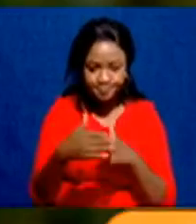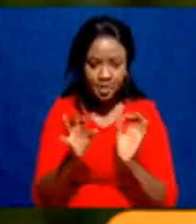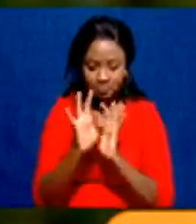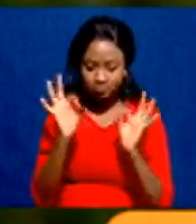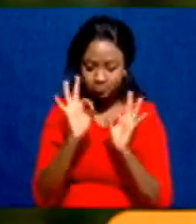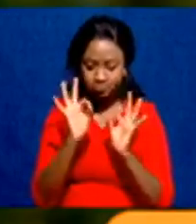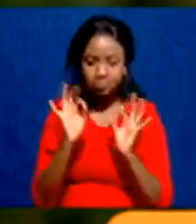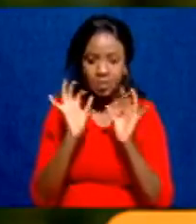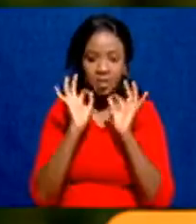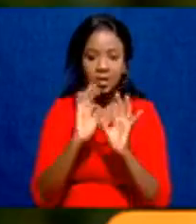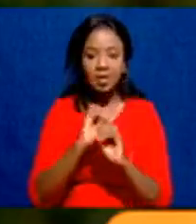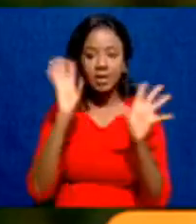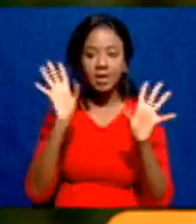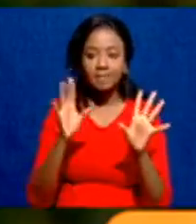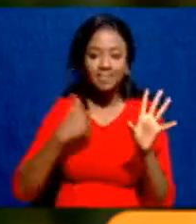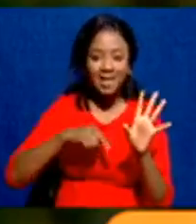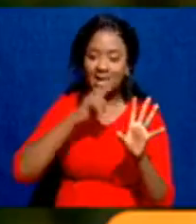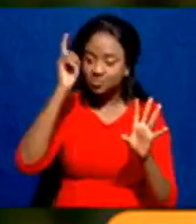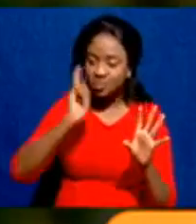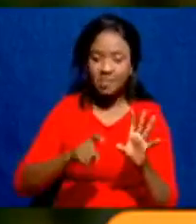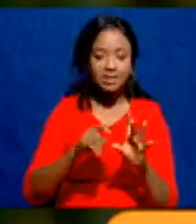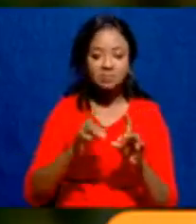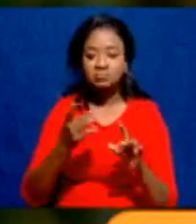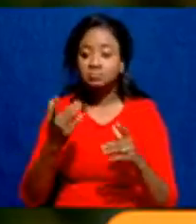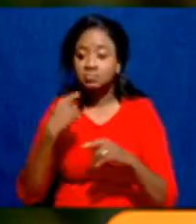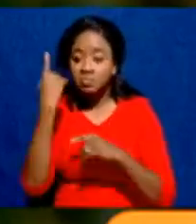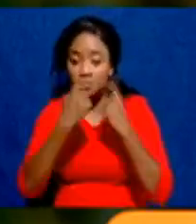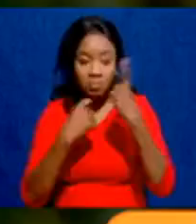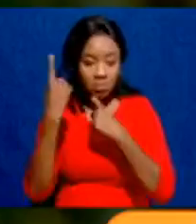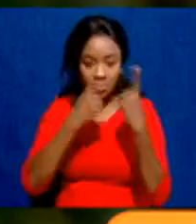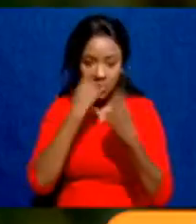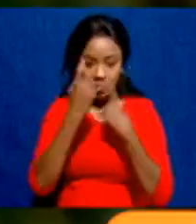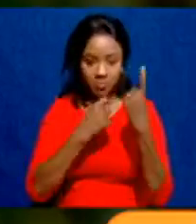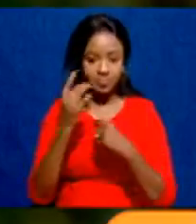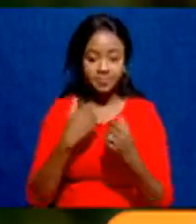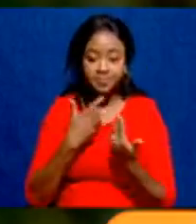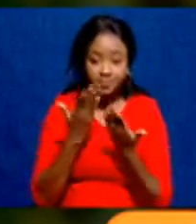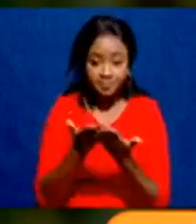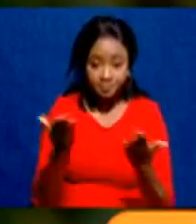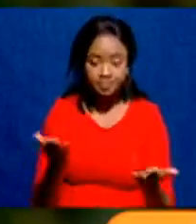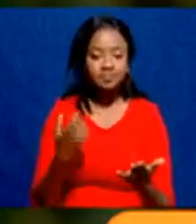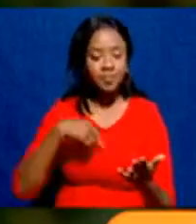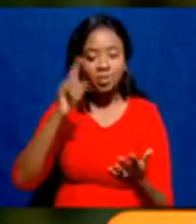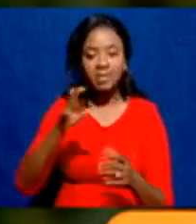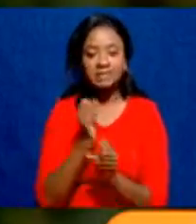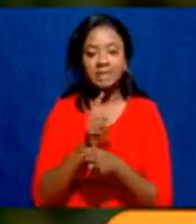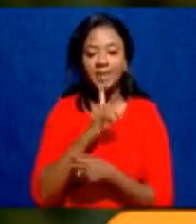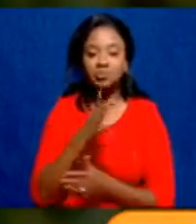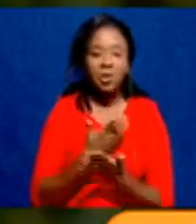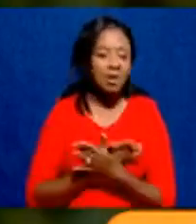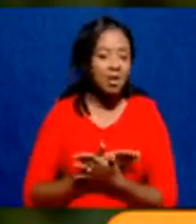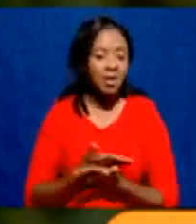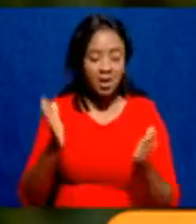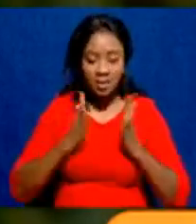them. And we do not want to leave any stone unturned. We actually want to ensure that anybody who